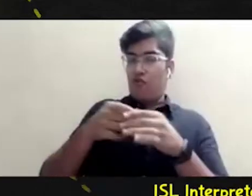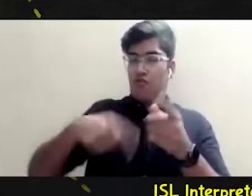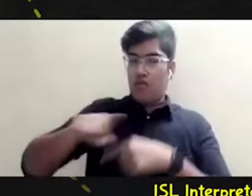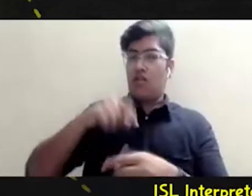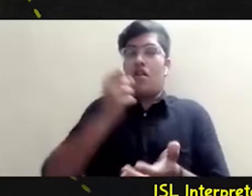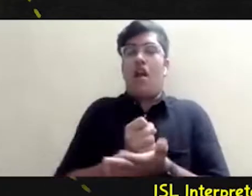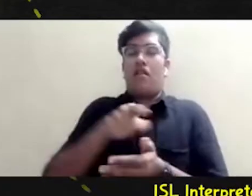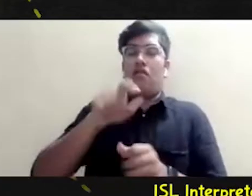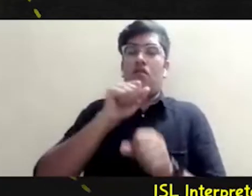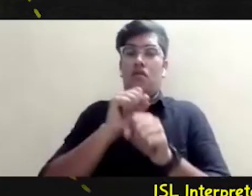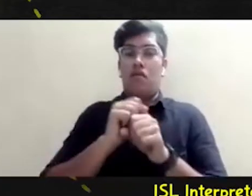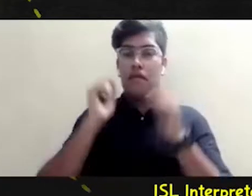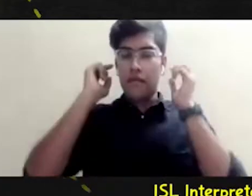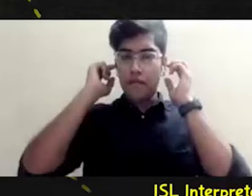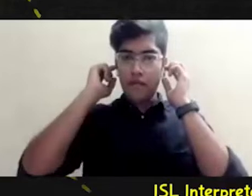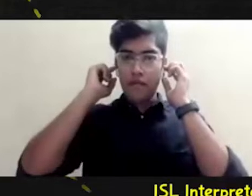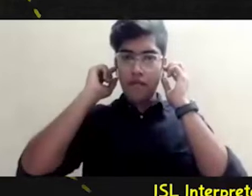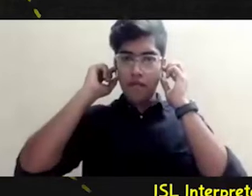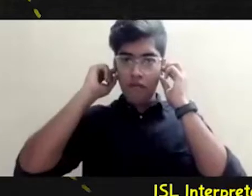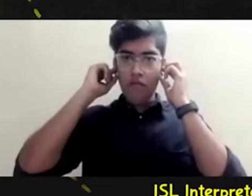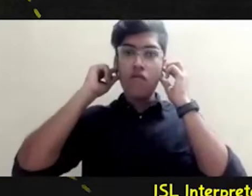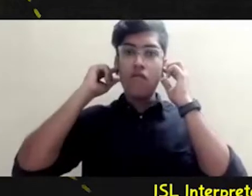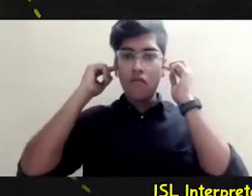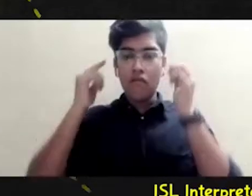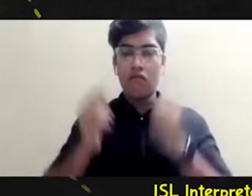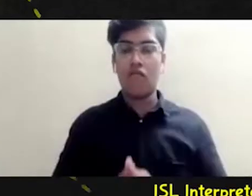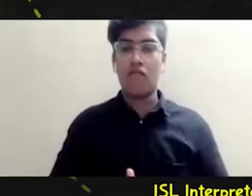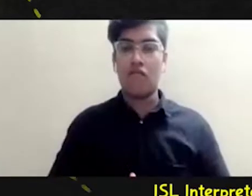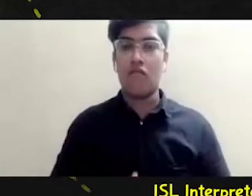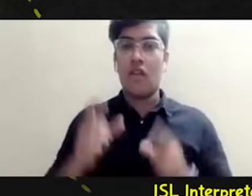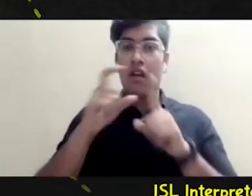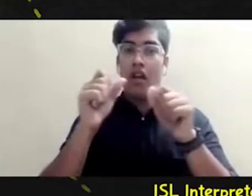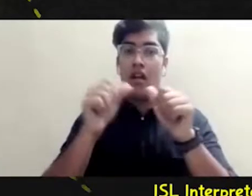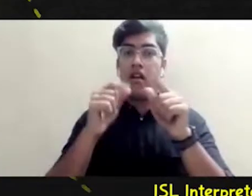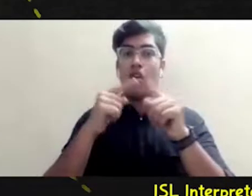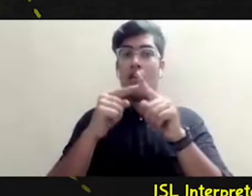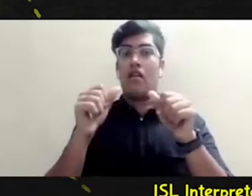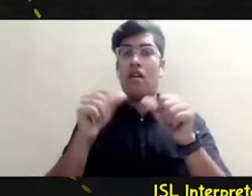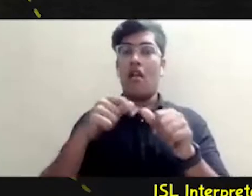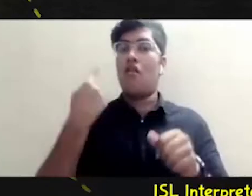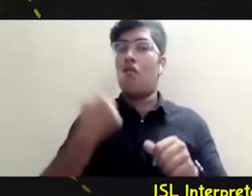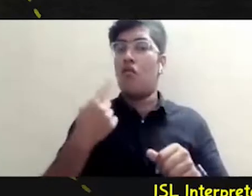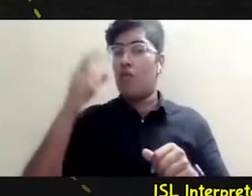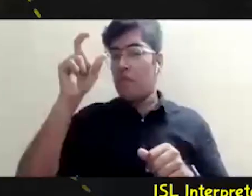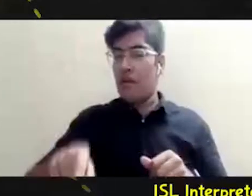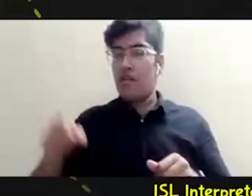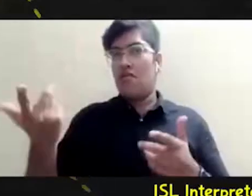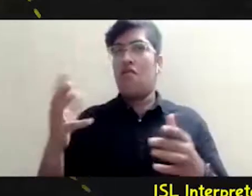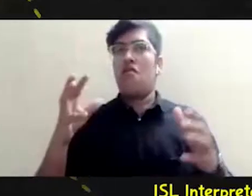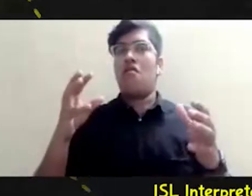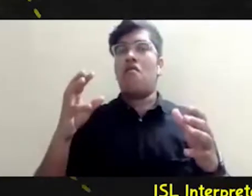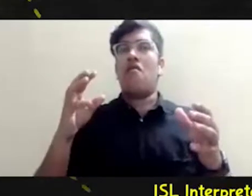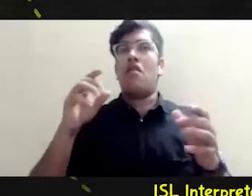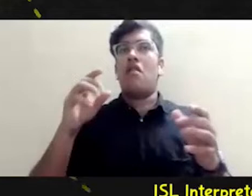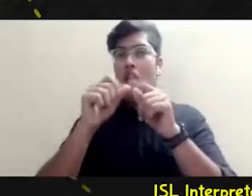the protagonist of the longest running love story in history, and data is the villain. We still don't know if they'll ever get together,